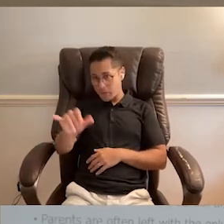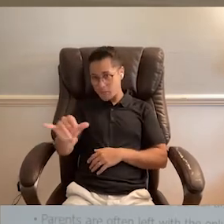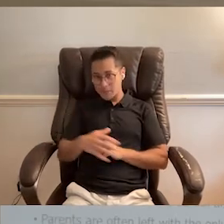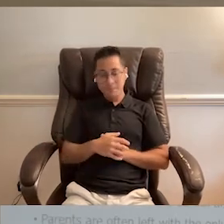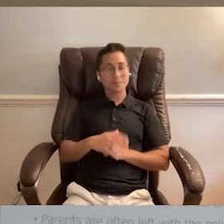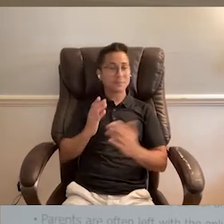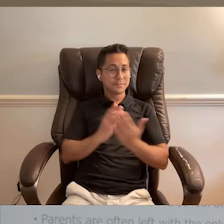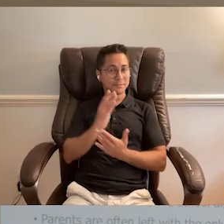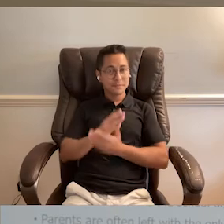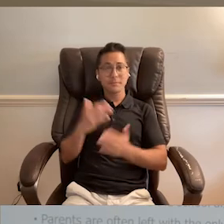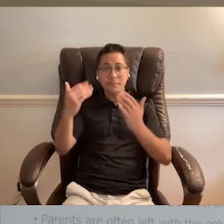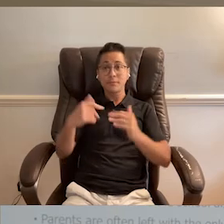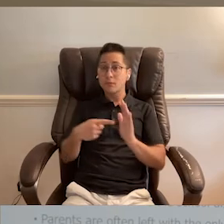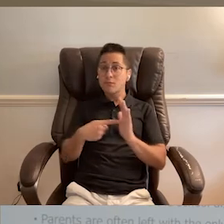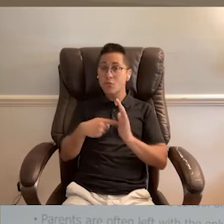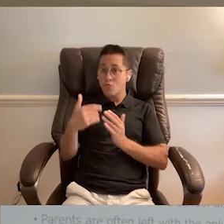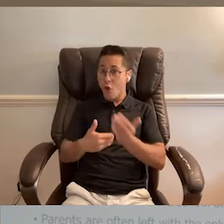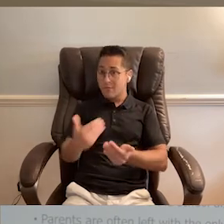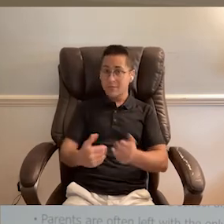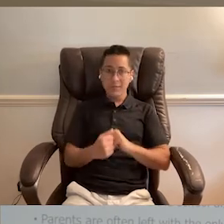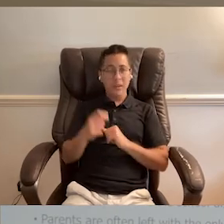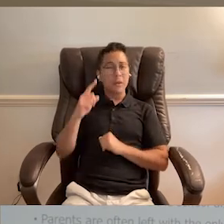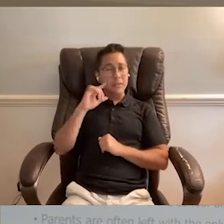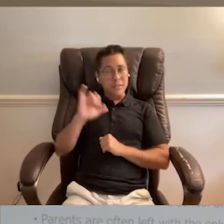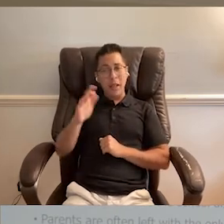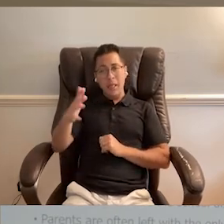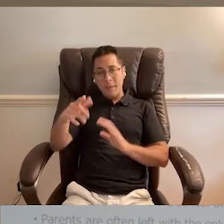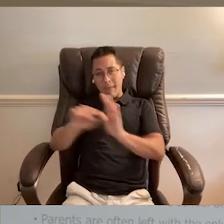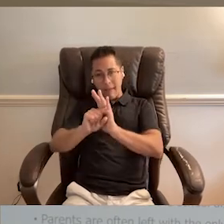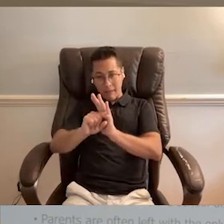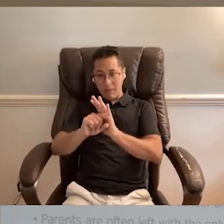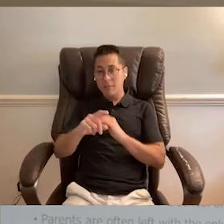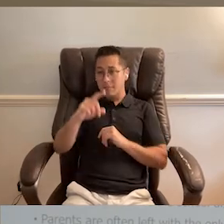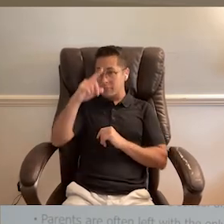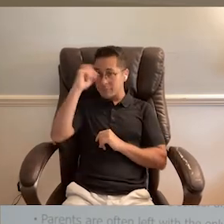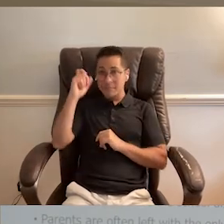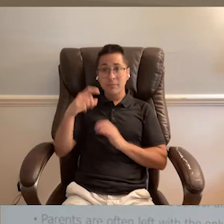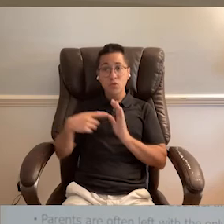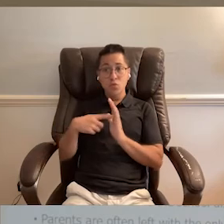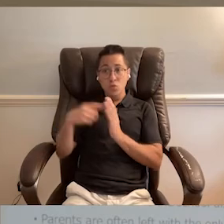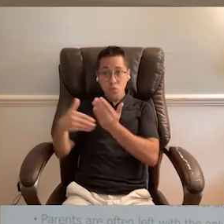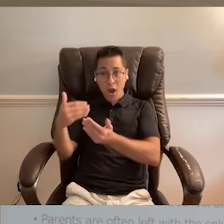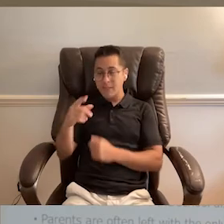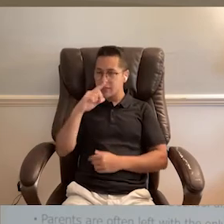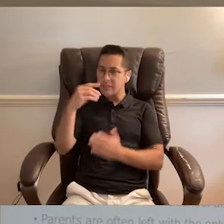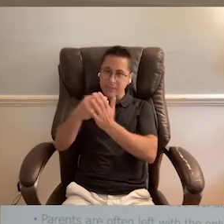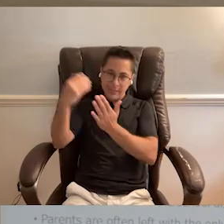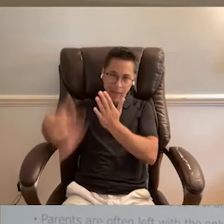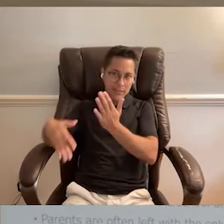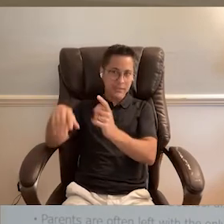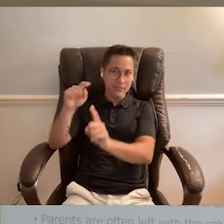process. Now I'm going to sound a little negative here because due process is expensive, it takes a very long